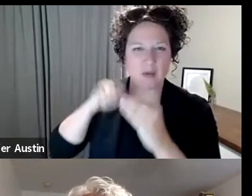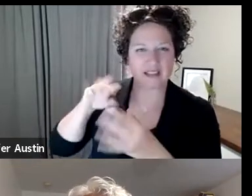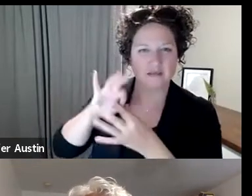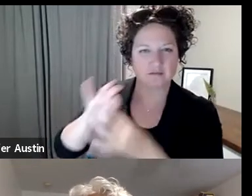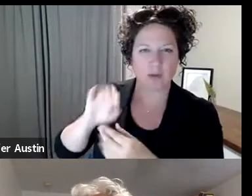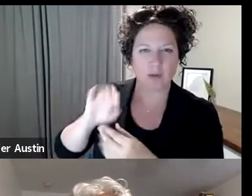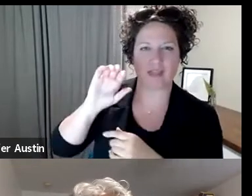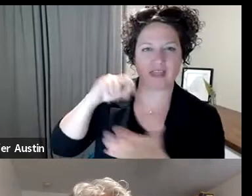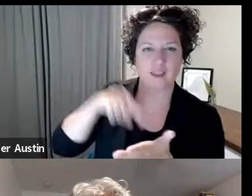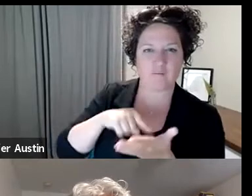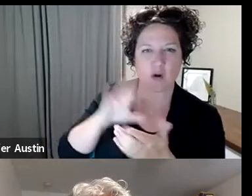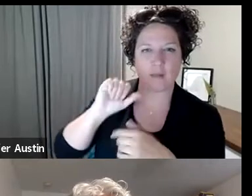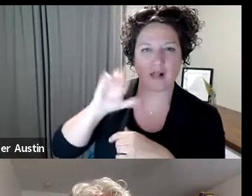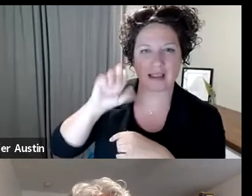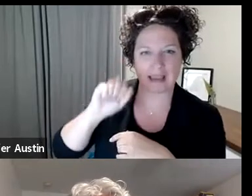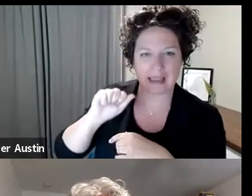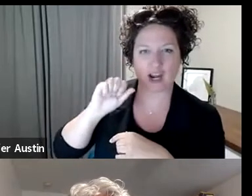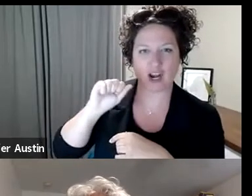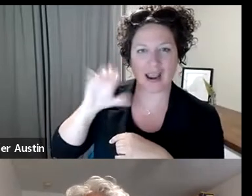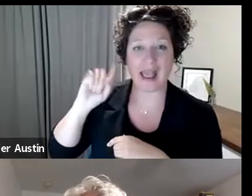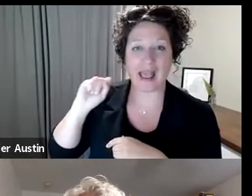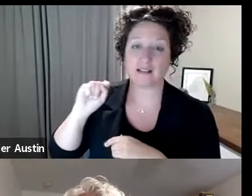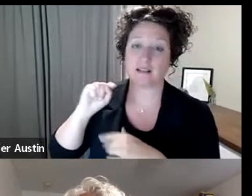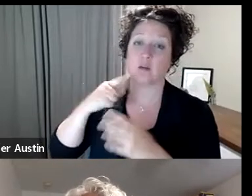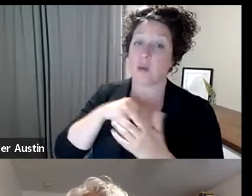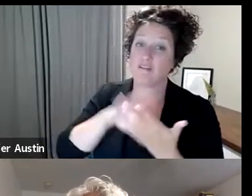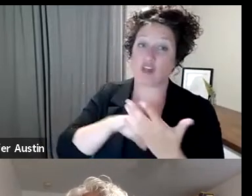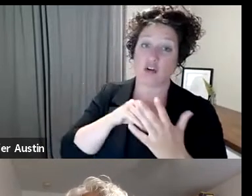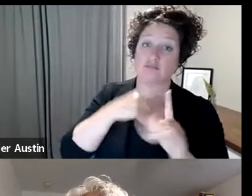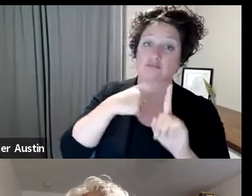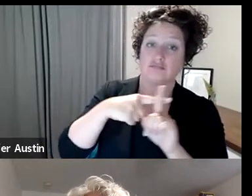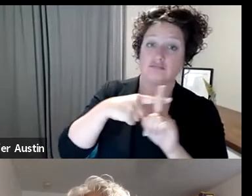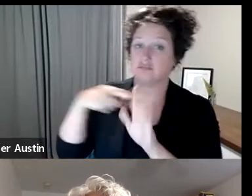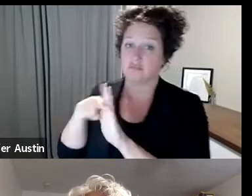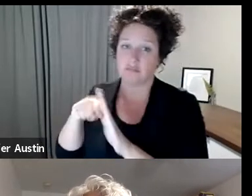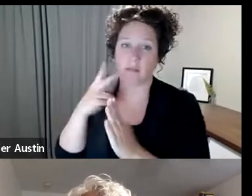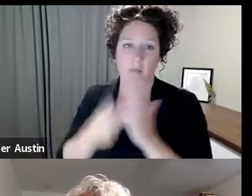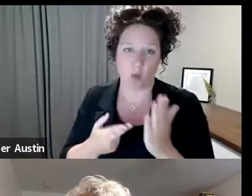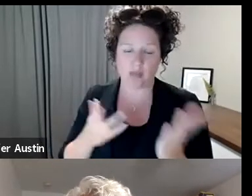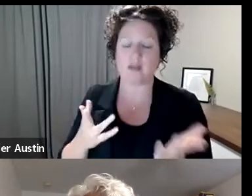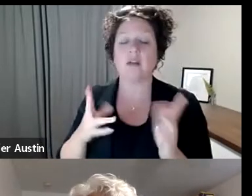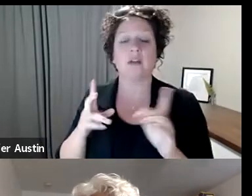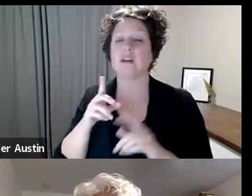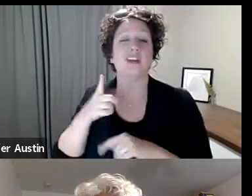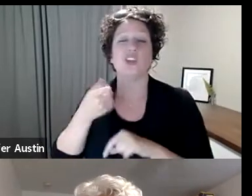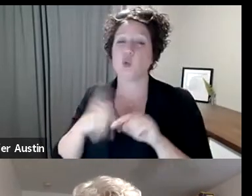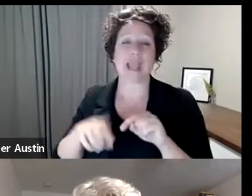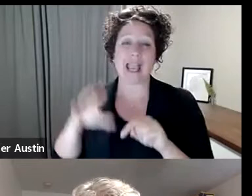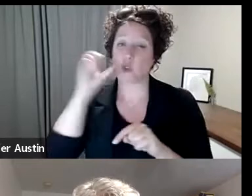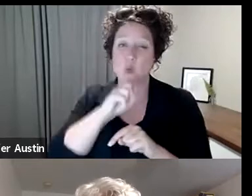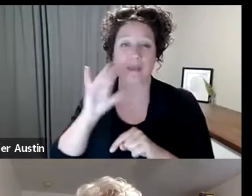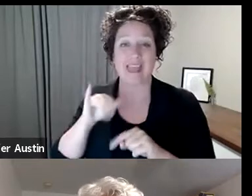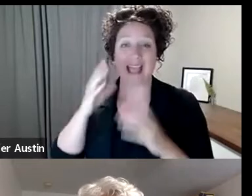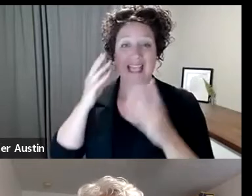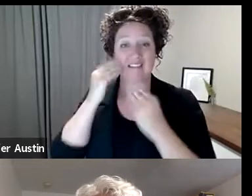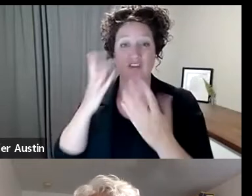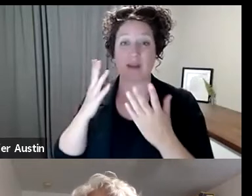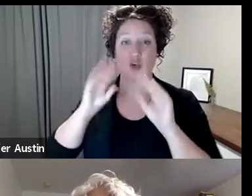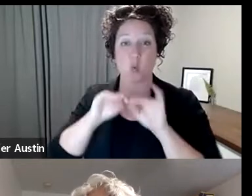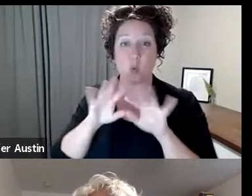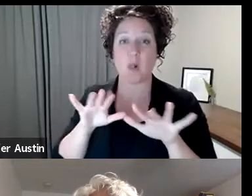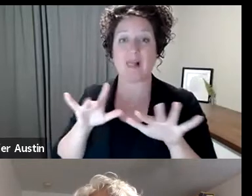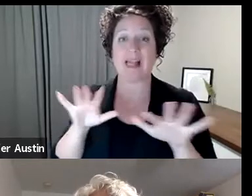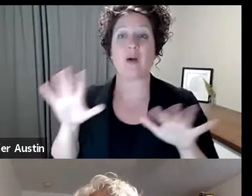from the things that went wrong as well as from the things that went right. You cannot assume that an informational rollout,